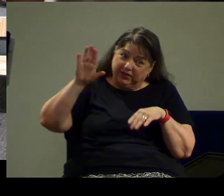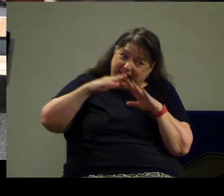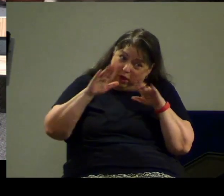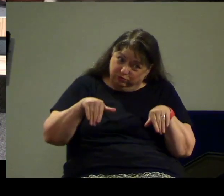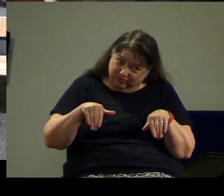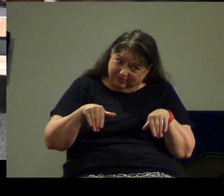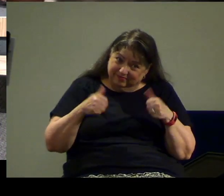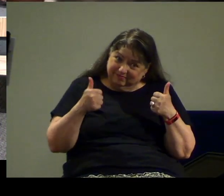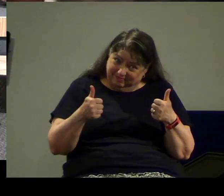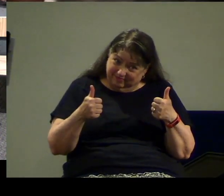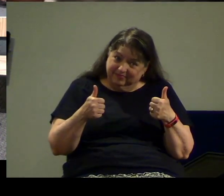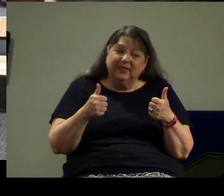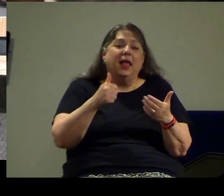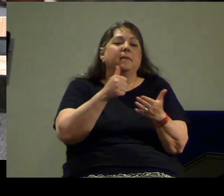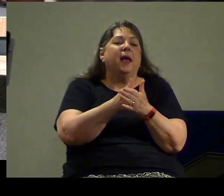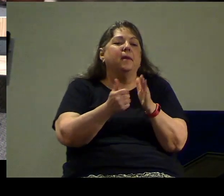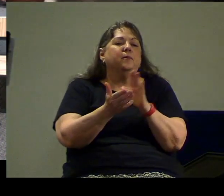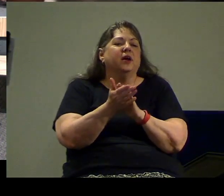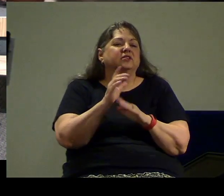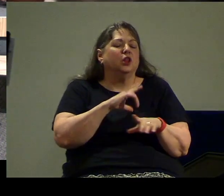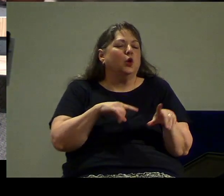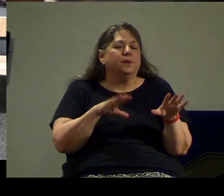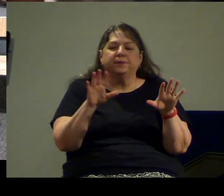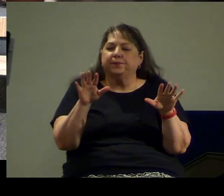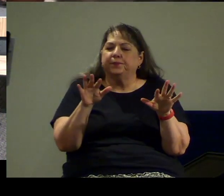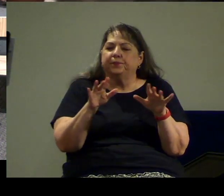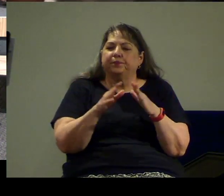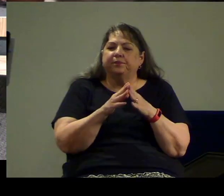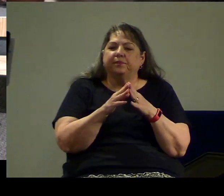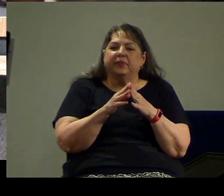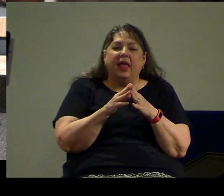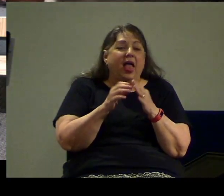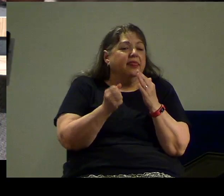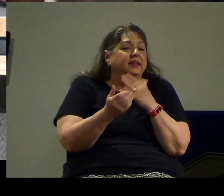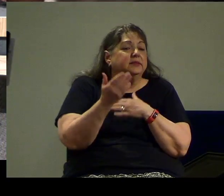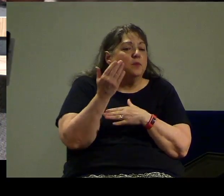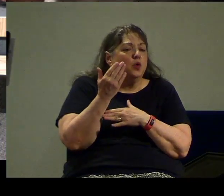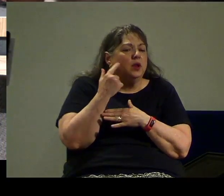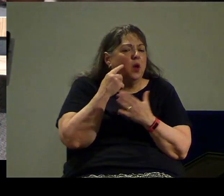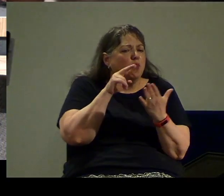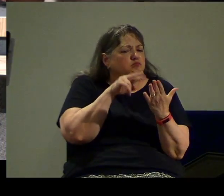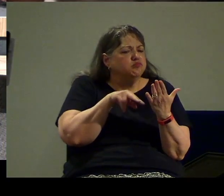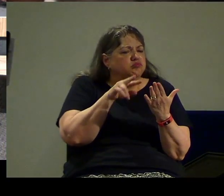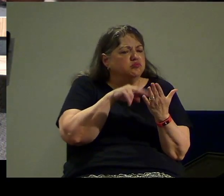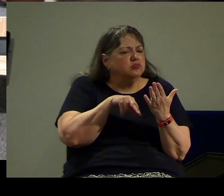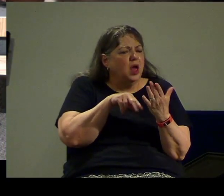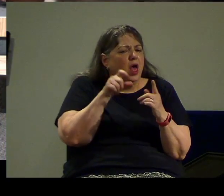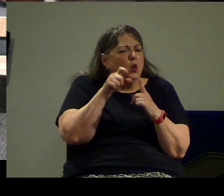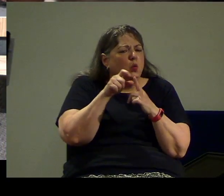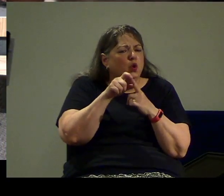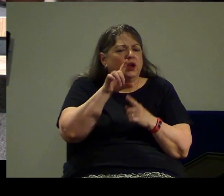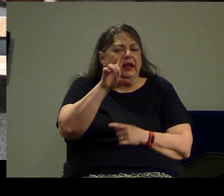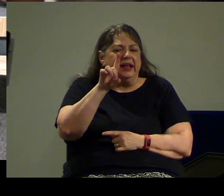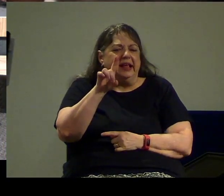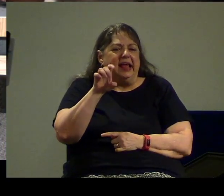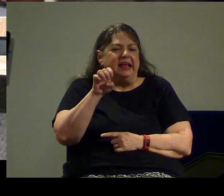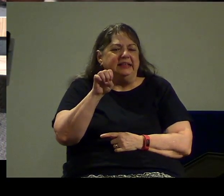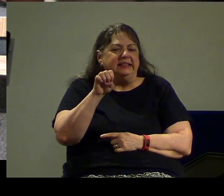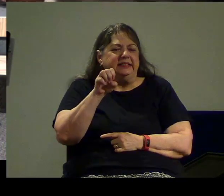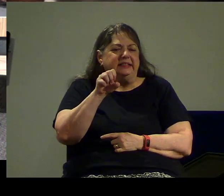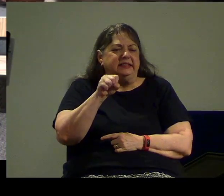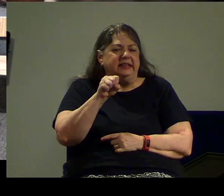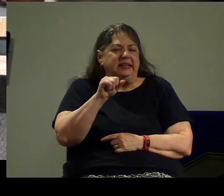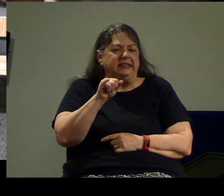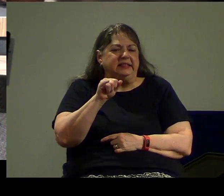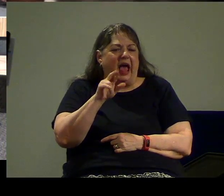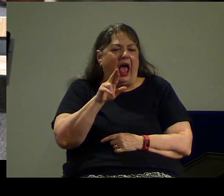Amen. Praise the Lord. This morning, I want to look at the word desire. And